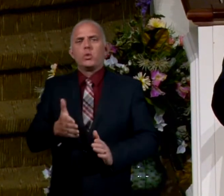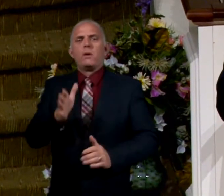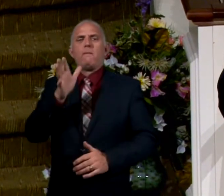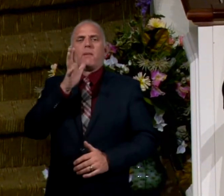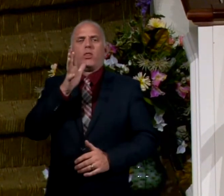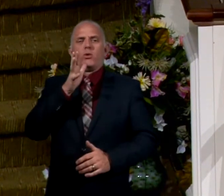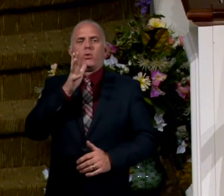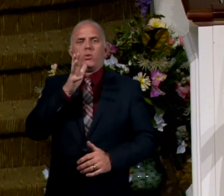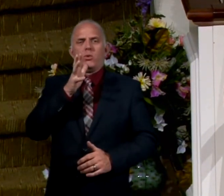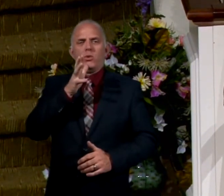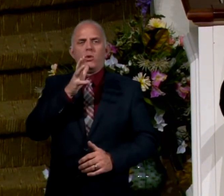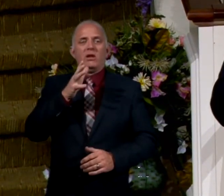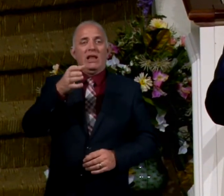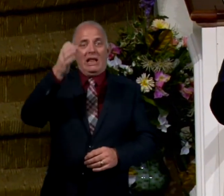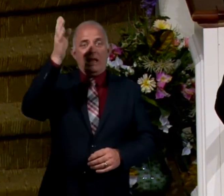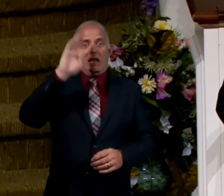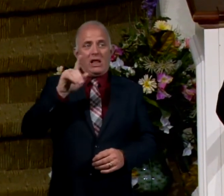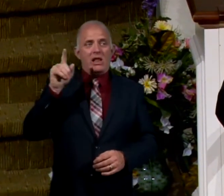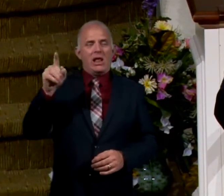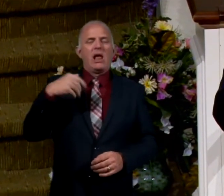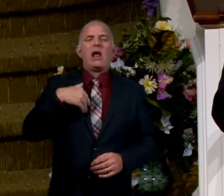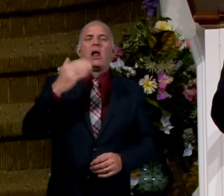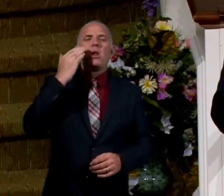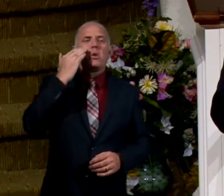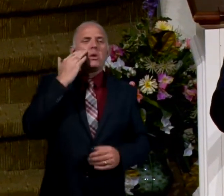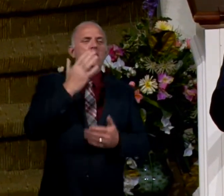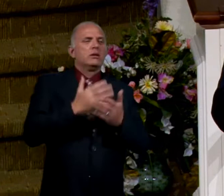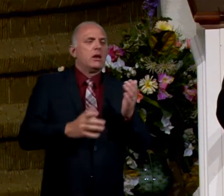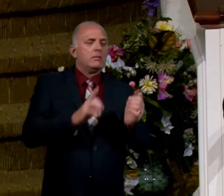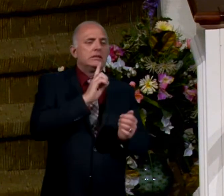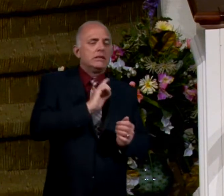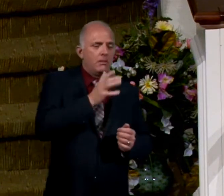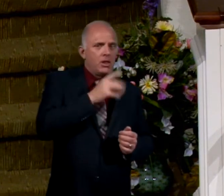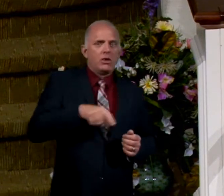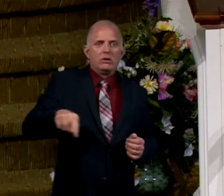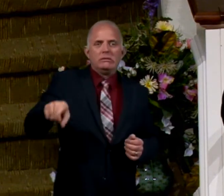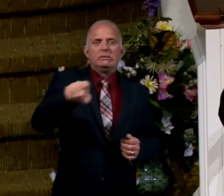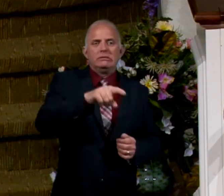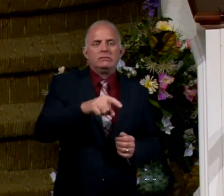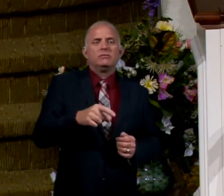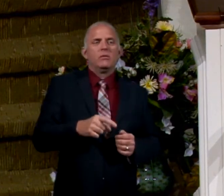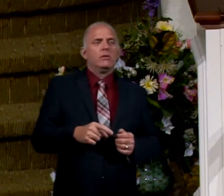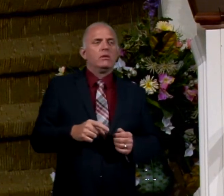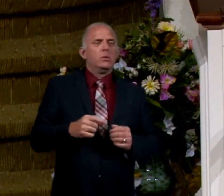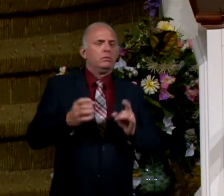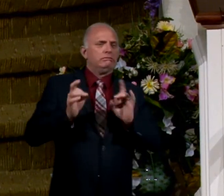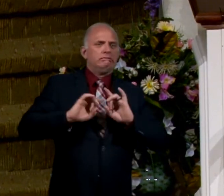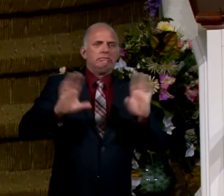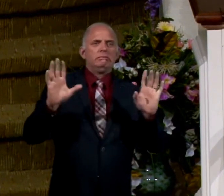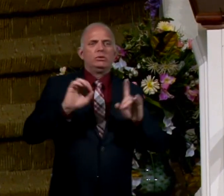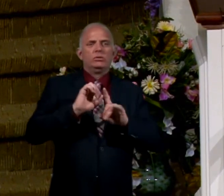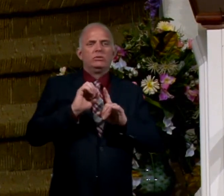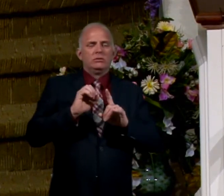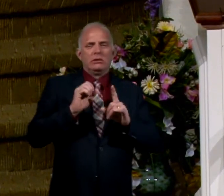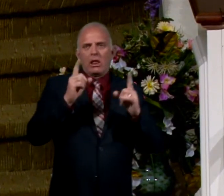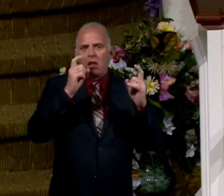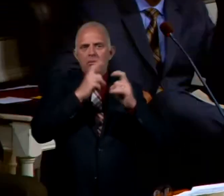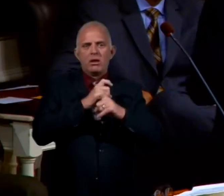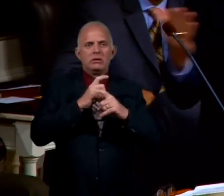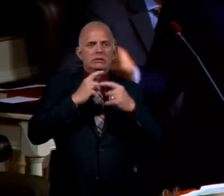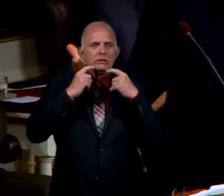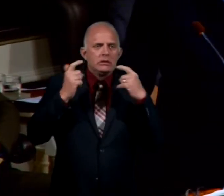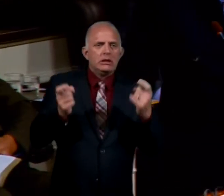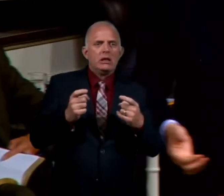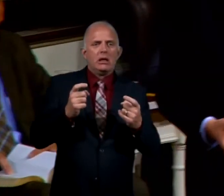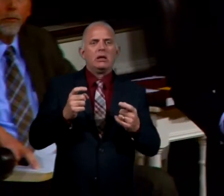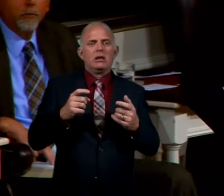and if God has put you in a situation, I know there are single moms that have been devastated by the complications of sin. And any